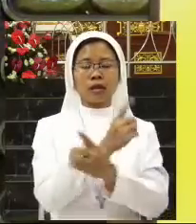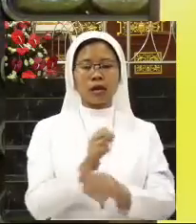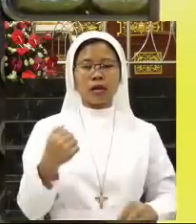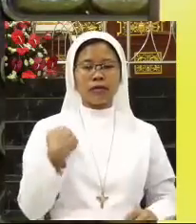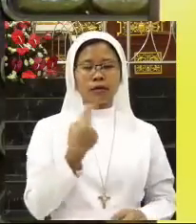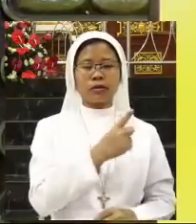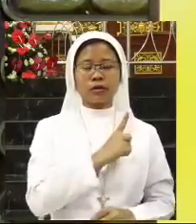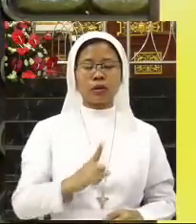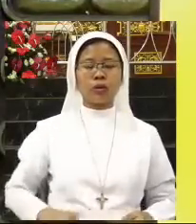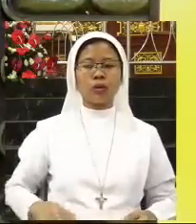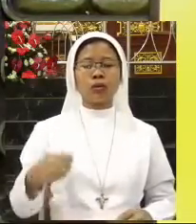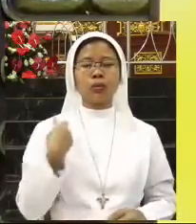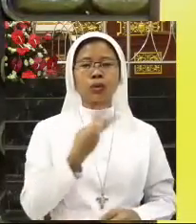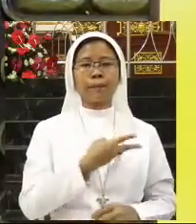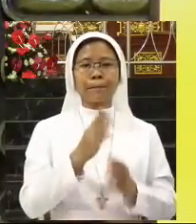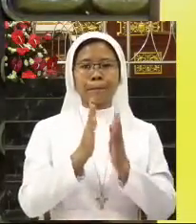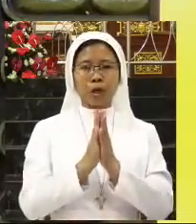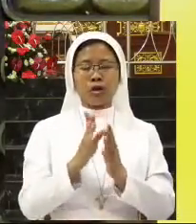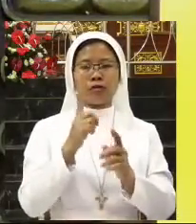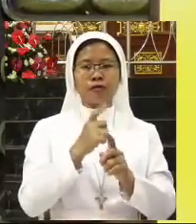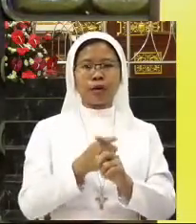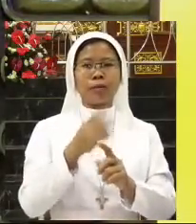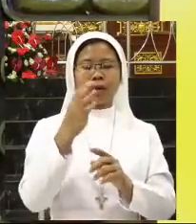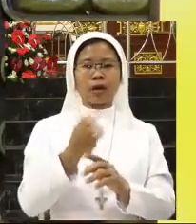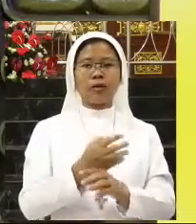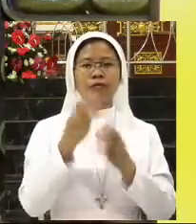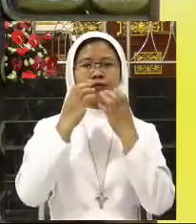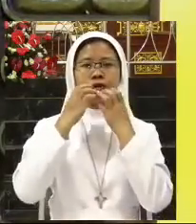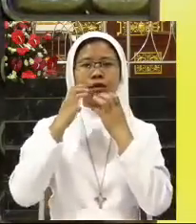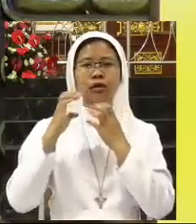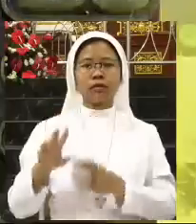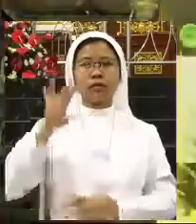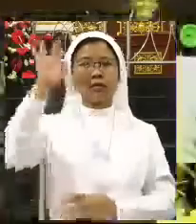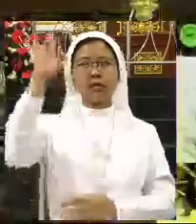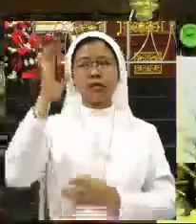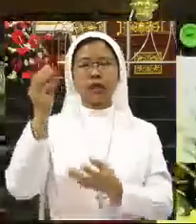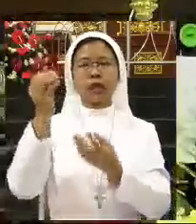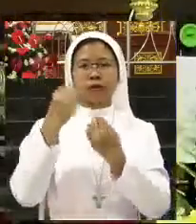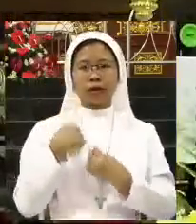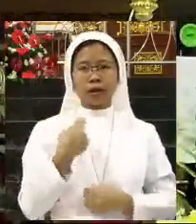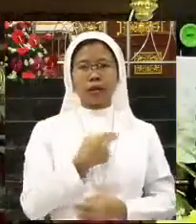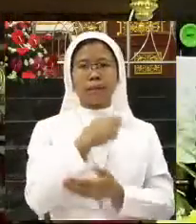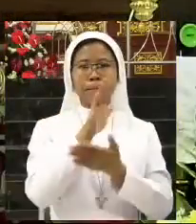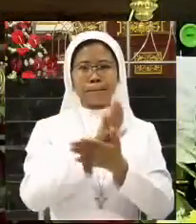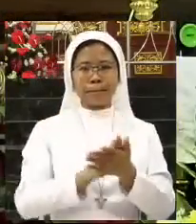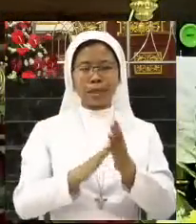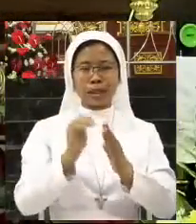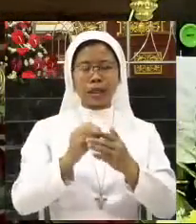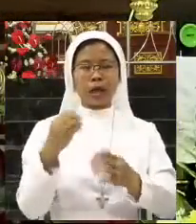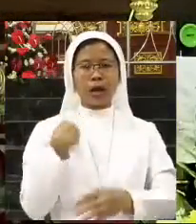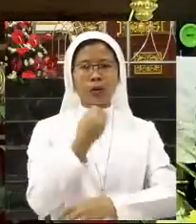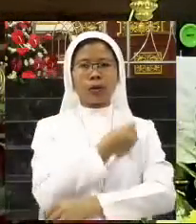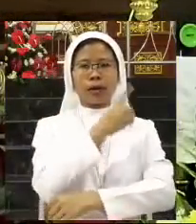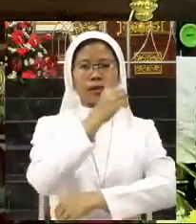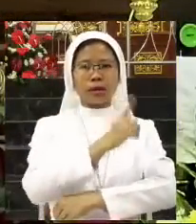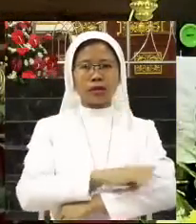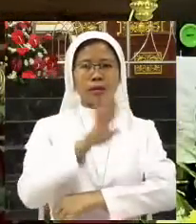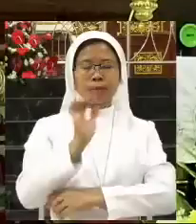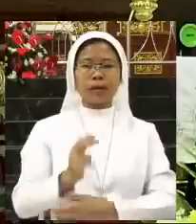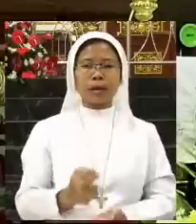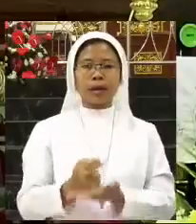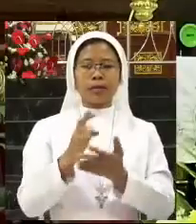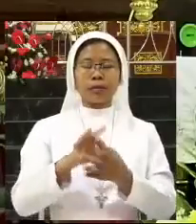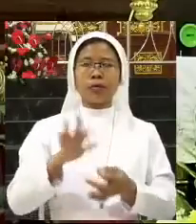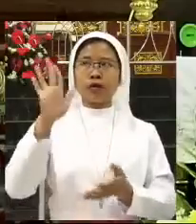deliver us, Lord, we pray, from every evil. Graciously grant peace in our days, that by the help of